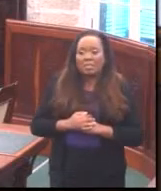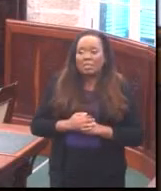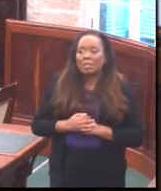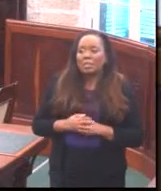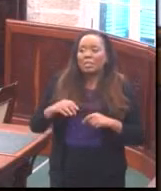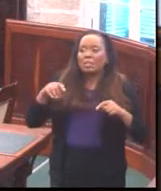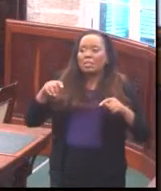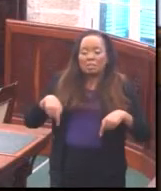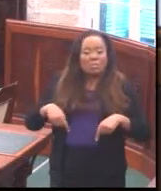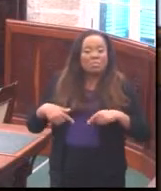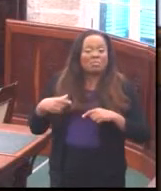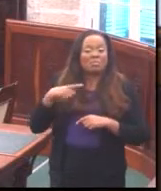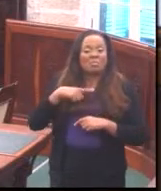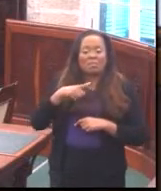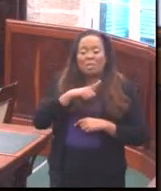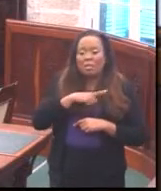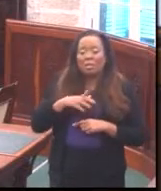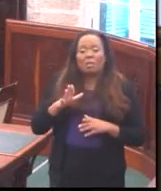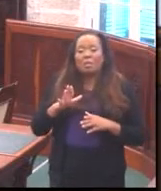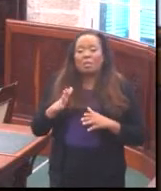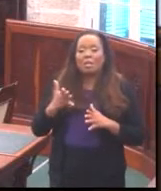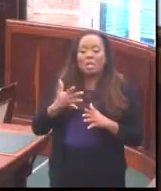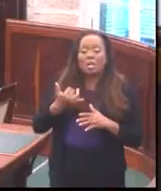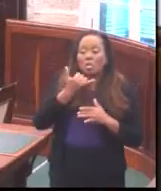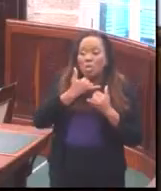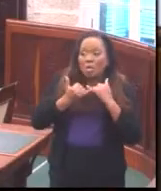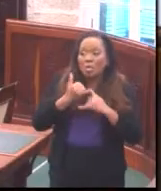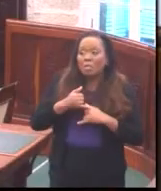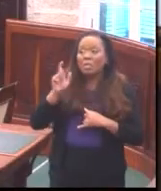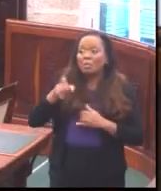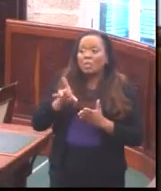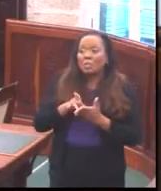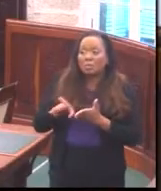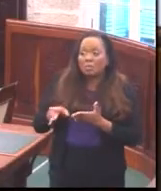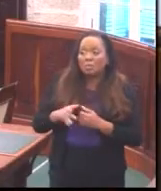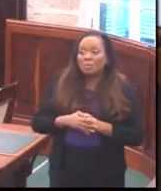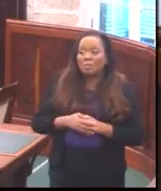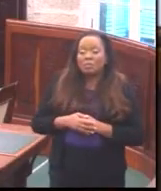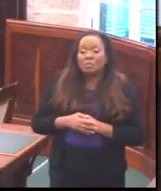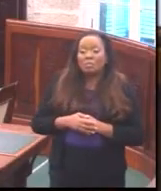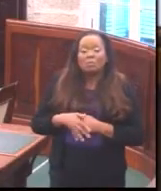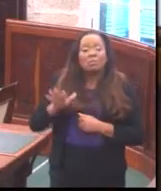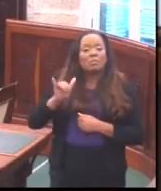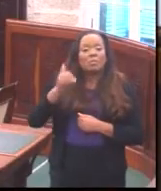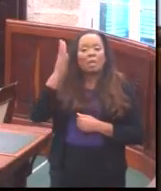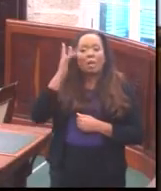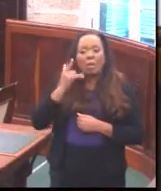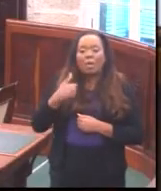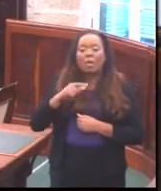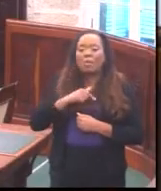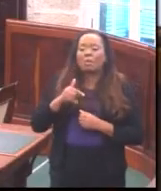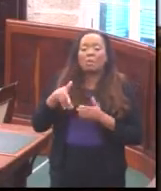trespasses on good constitutional law. It is wrong. They must remove it. And that's why we've repeatedly called